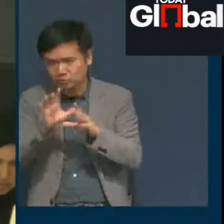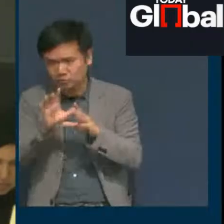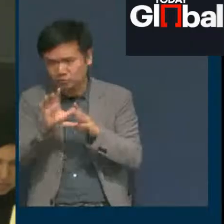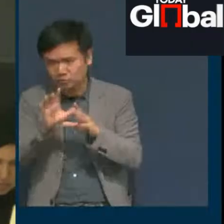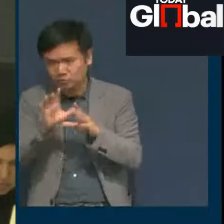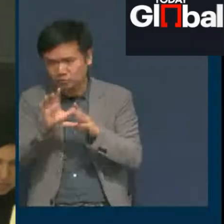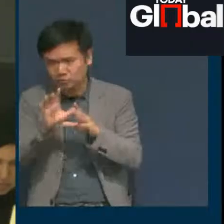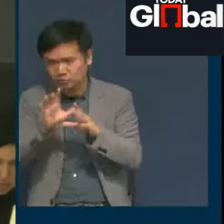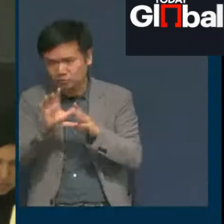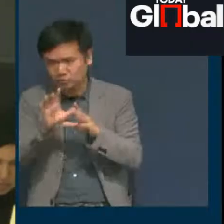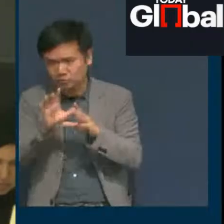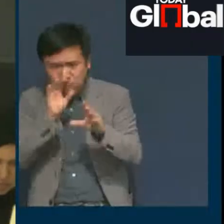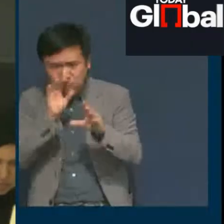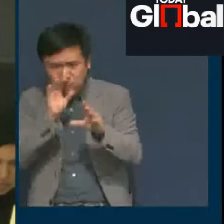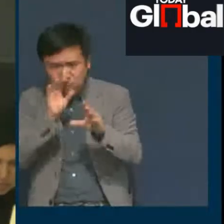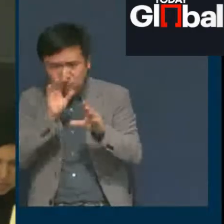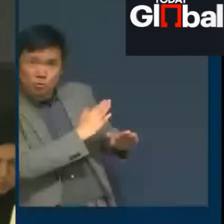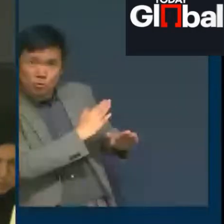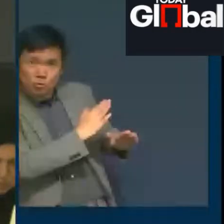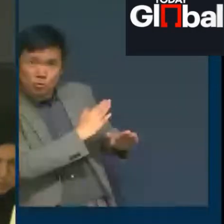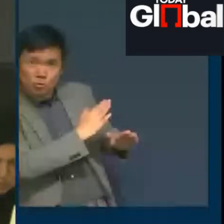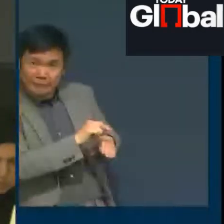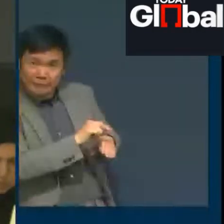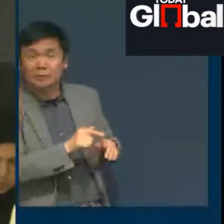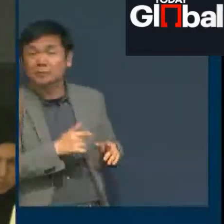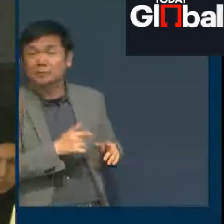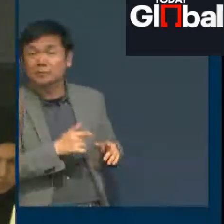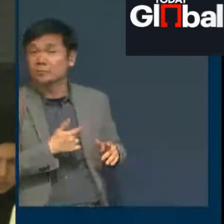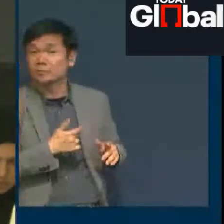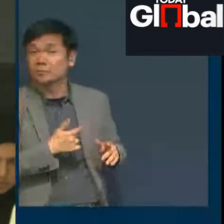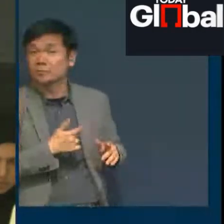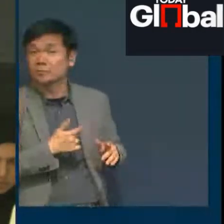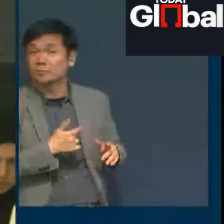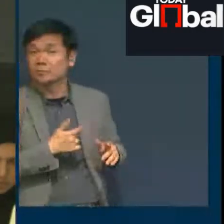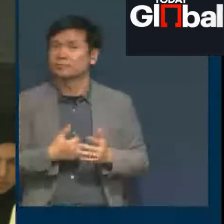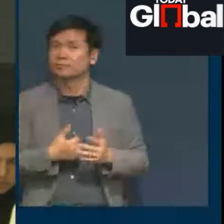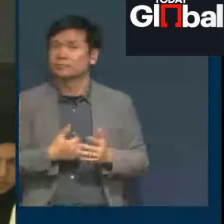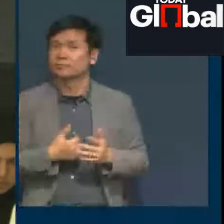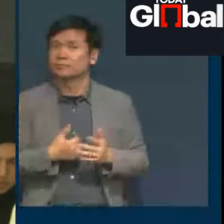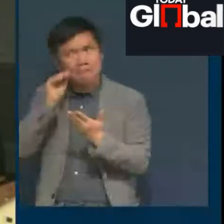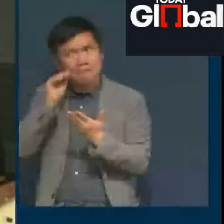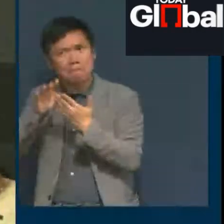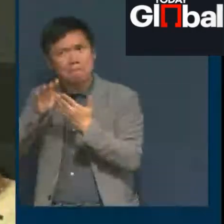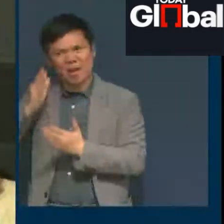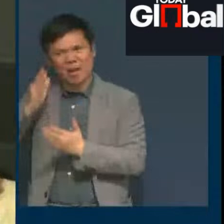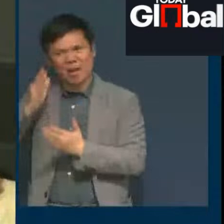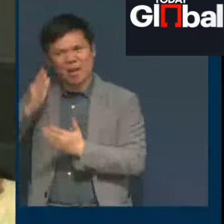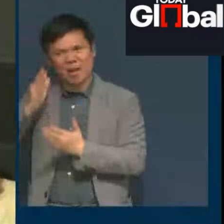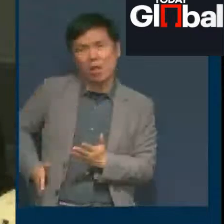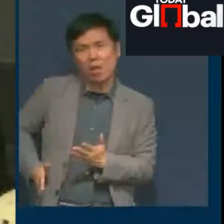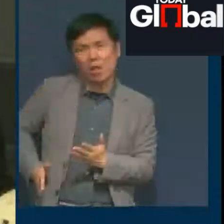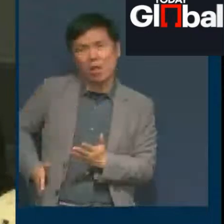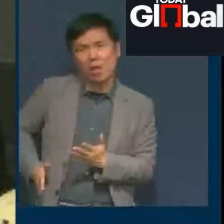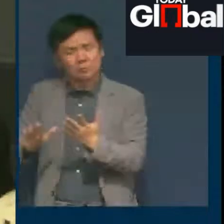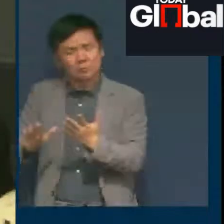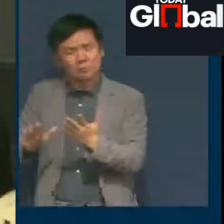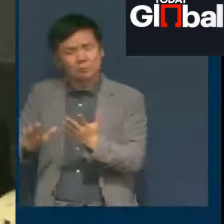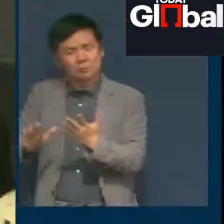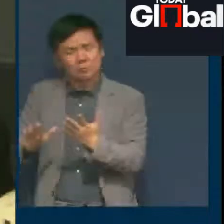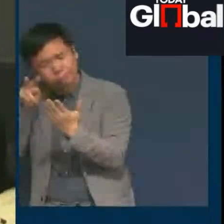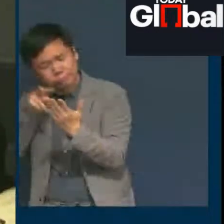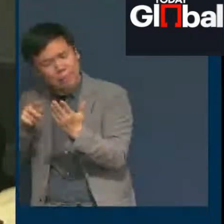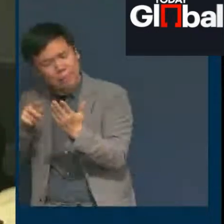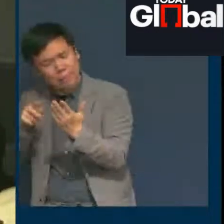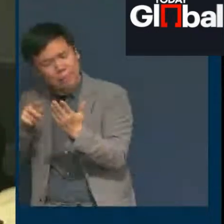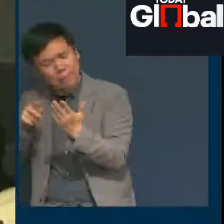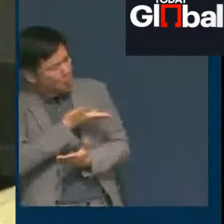the judiciary, and it includes provisions of the convention, because